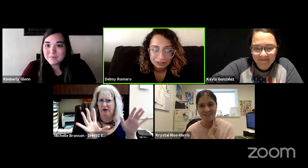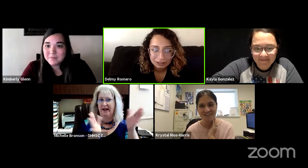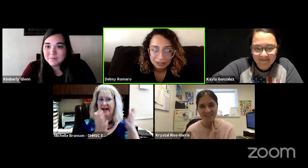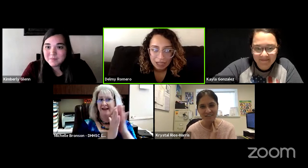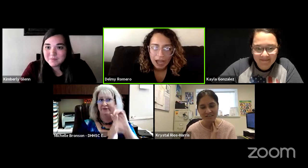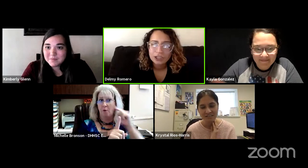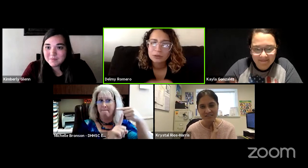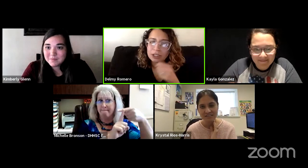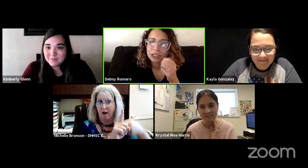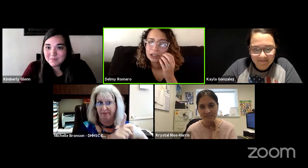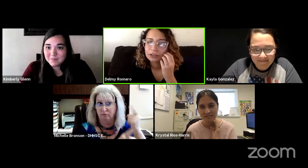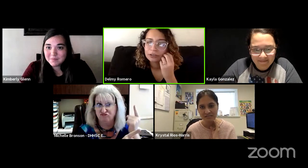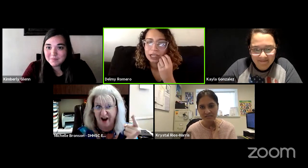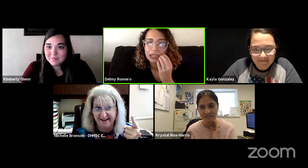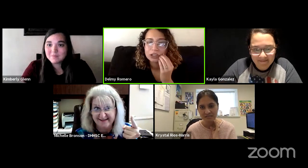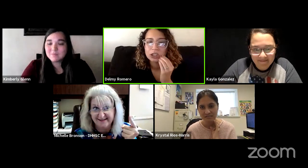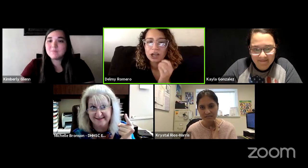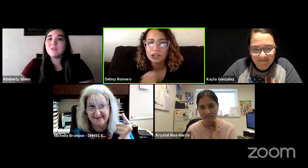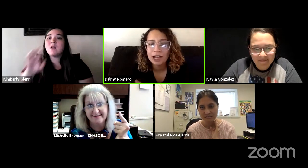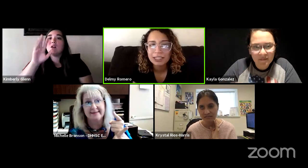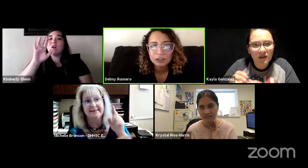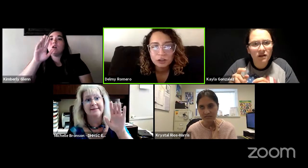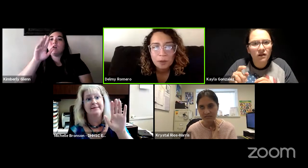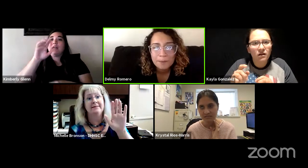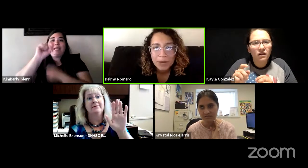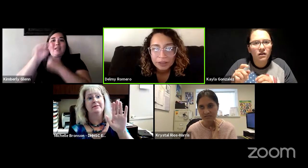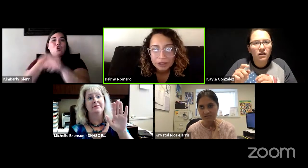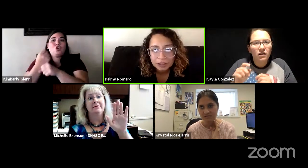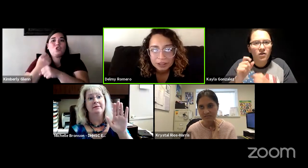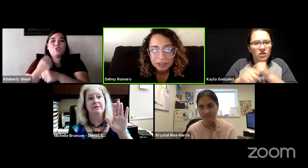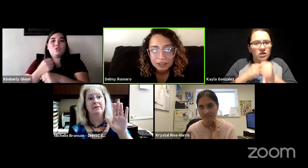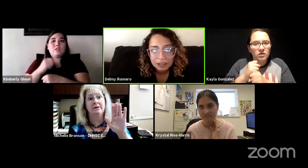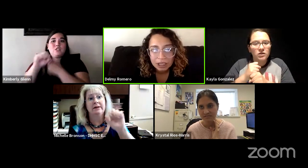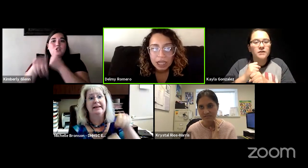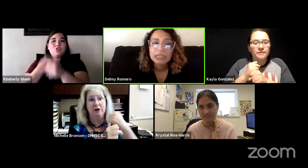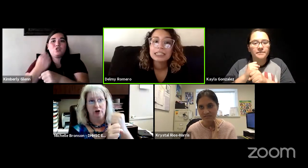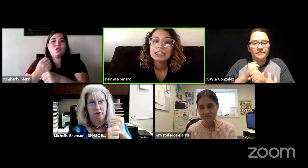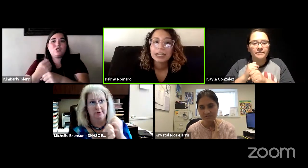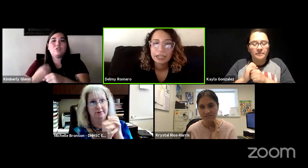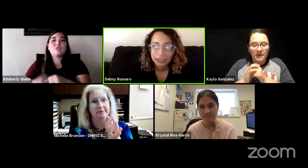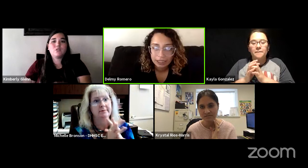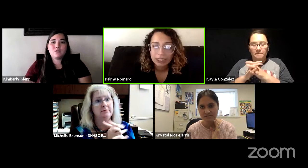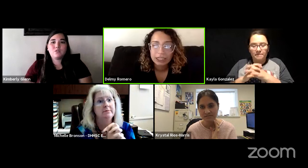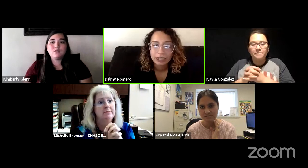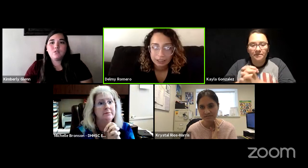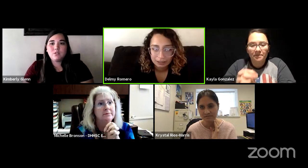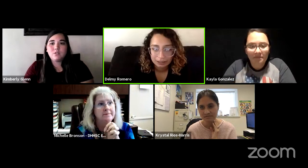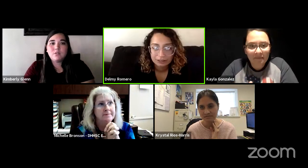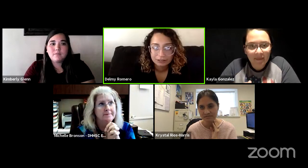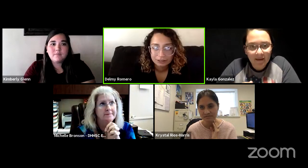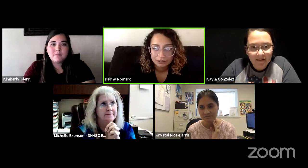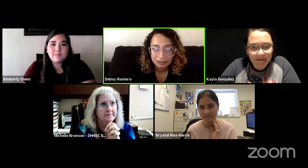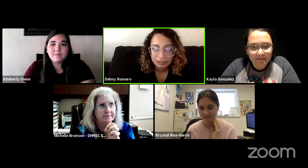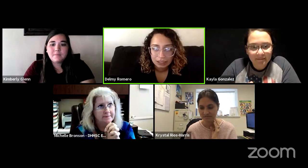Michelle? I just want clarification. Are you asking for the month? The year.